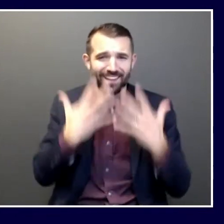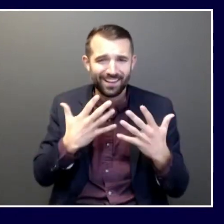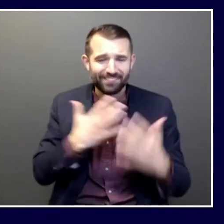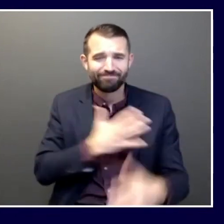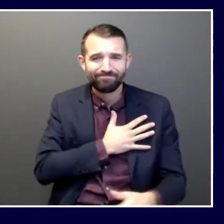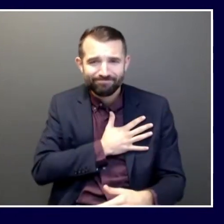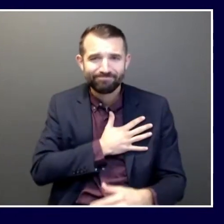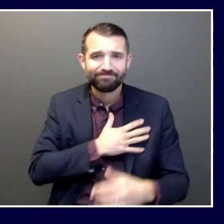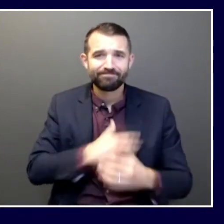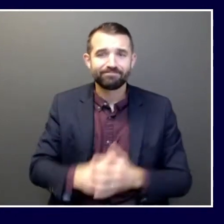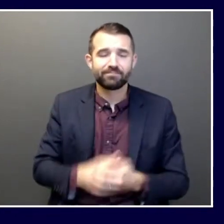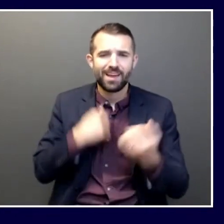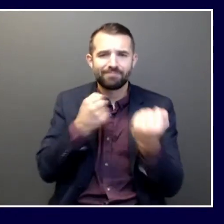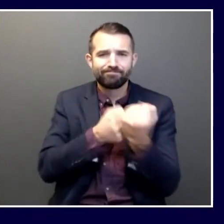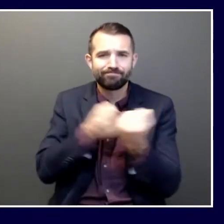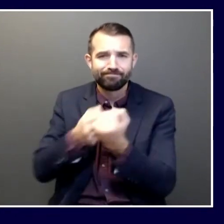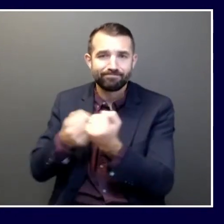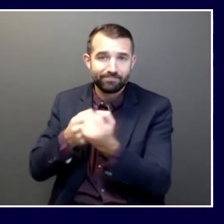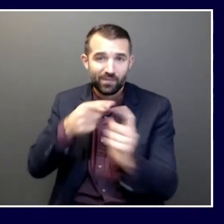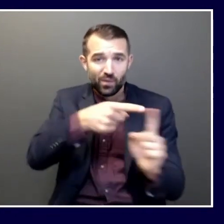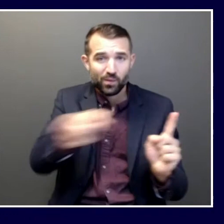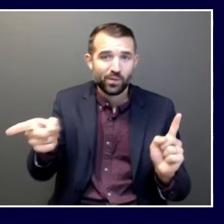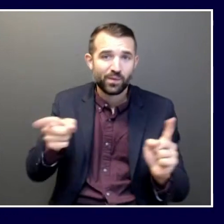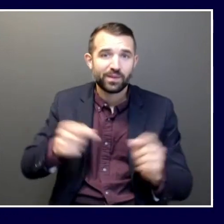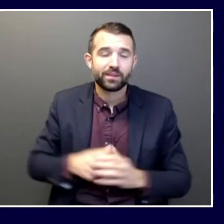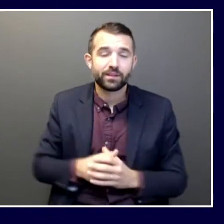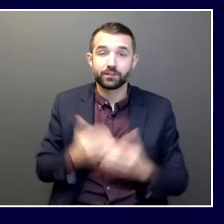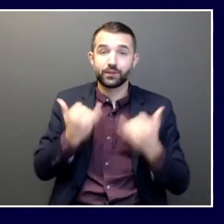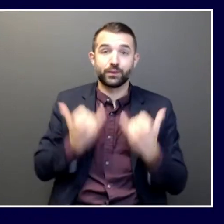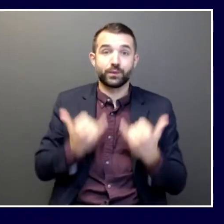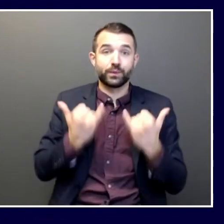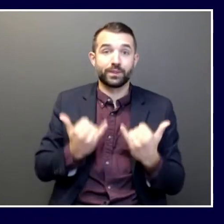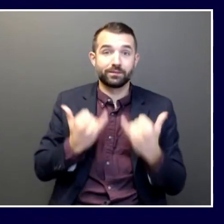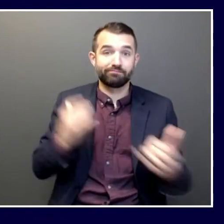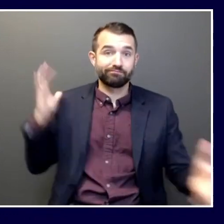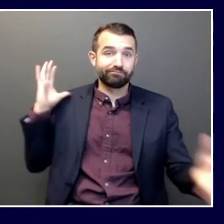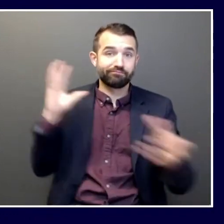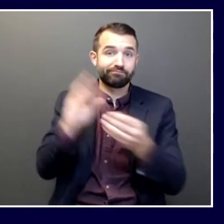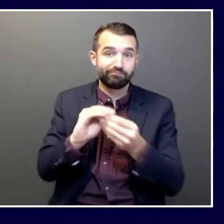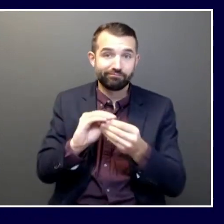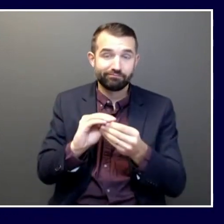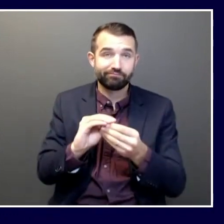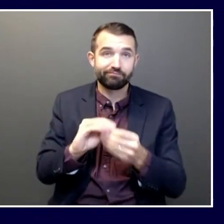Right now, across the state, there are a total of